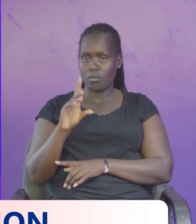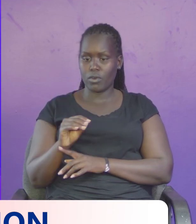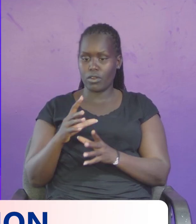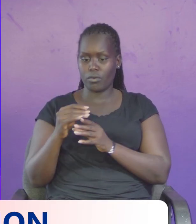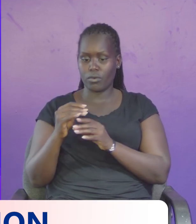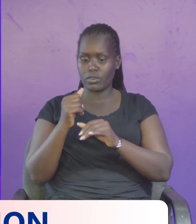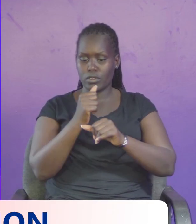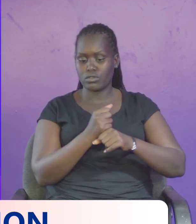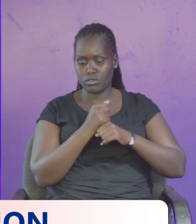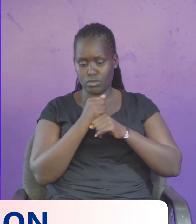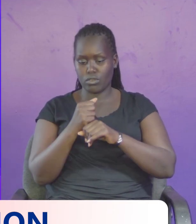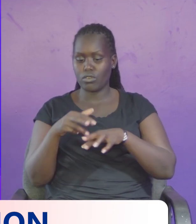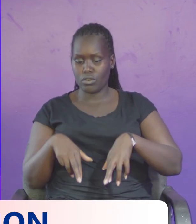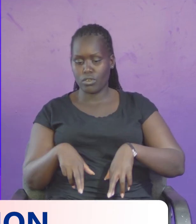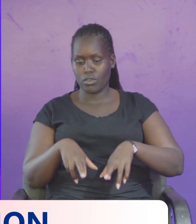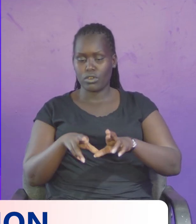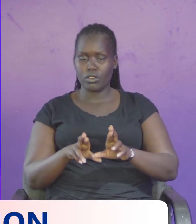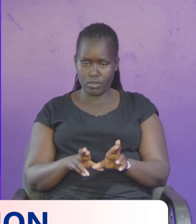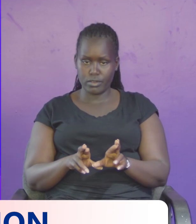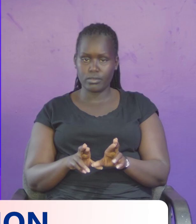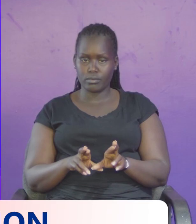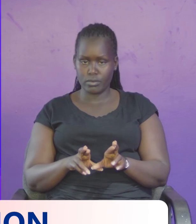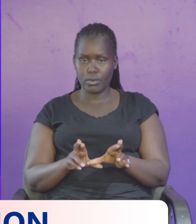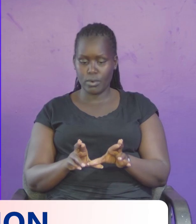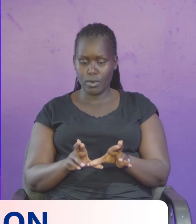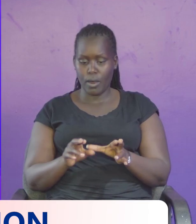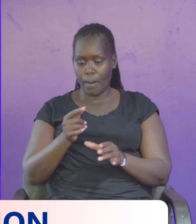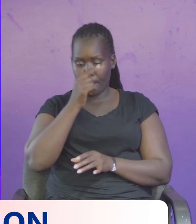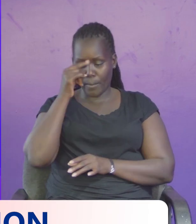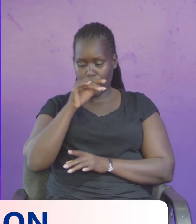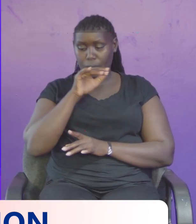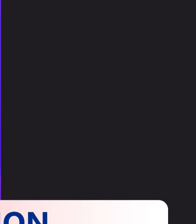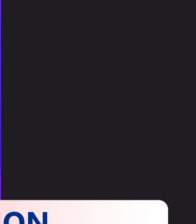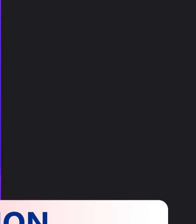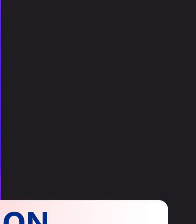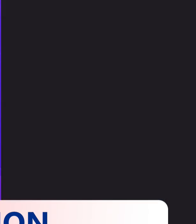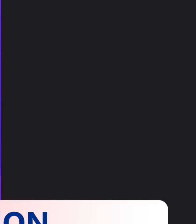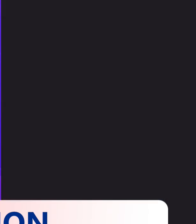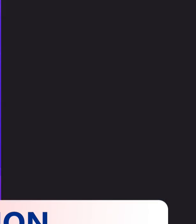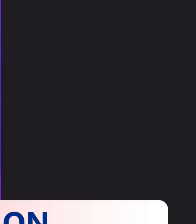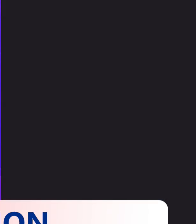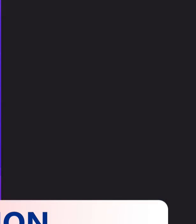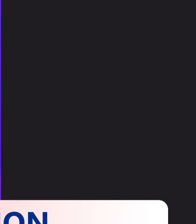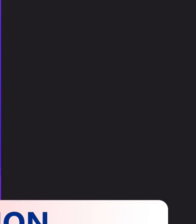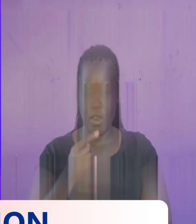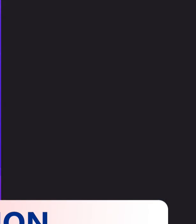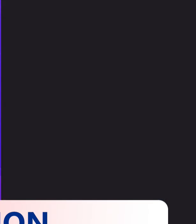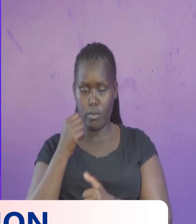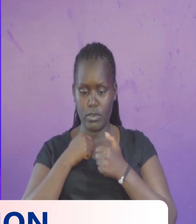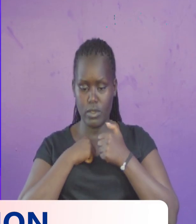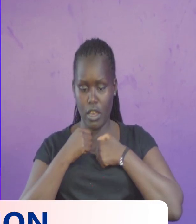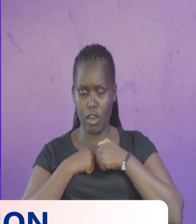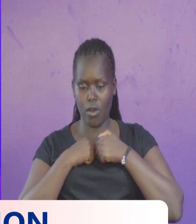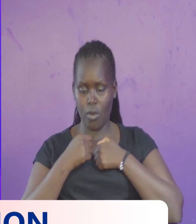a coin or a pin because the place was seriously filled. Now, I'm seeing a Rwandese musician in